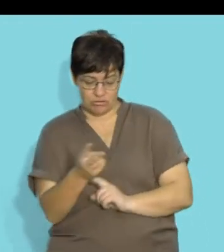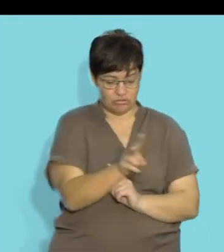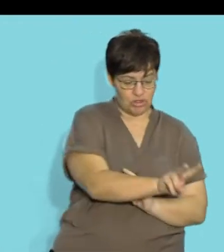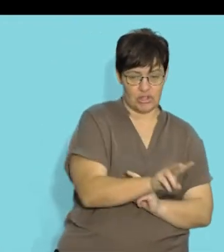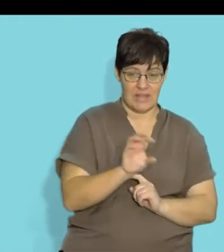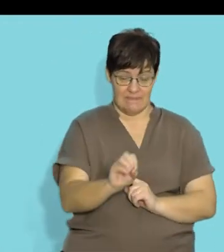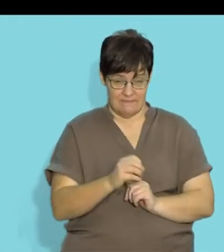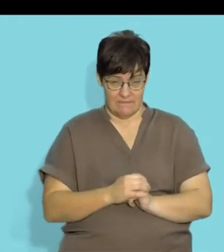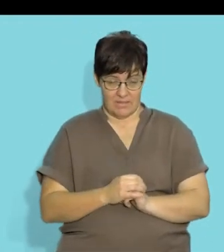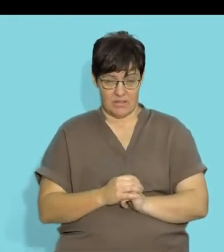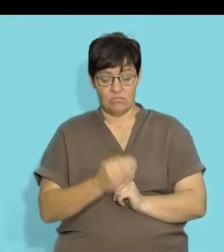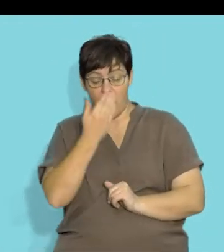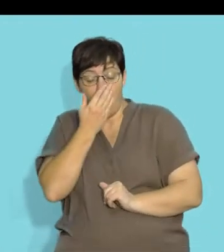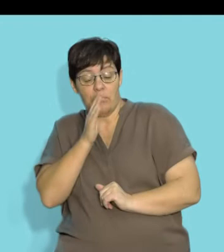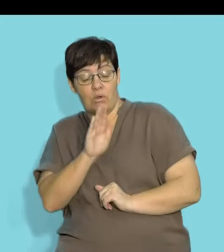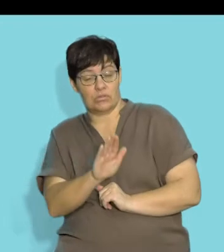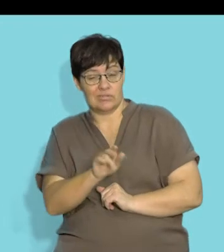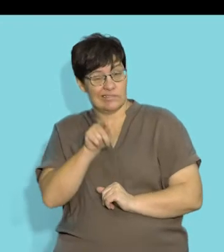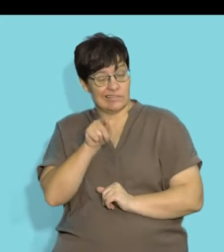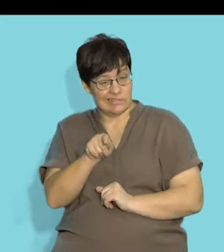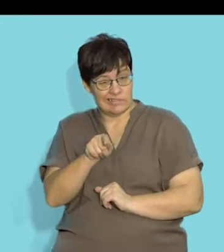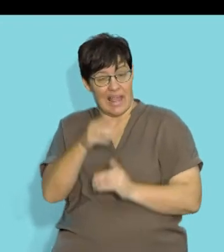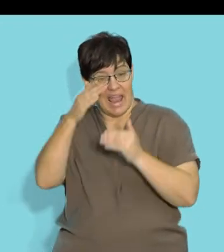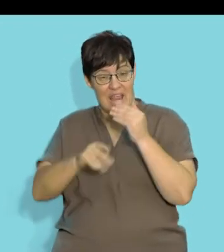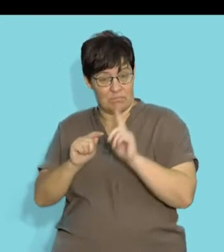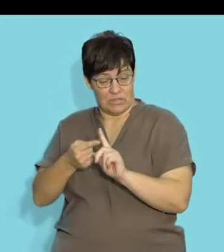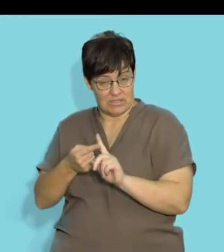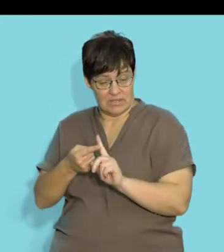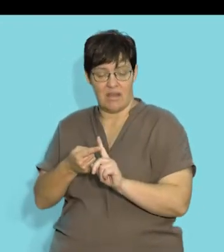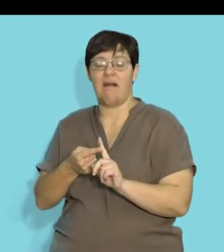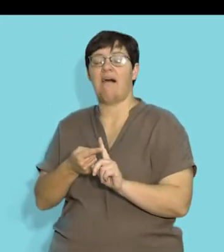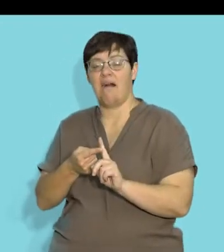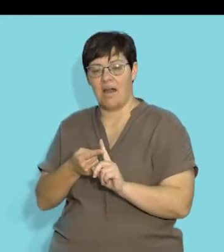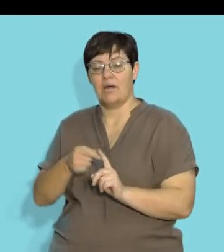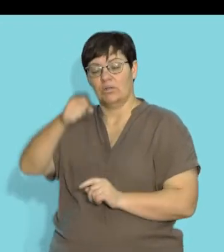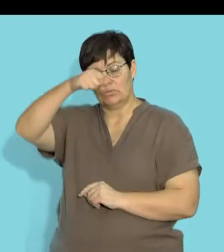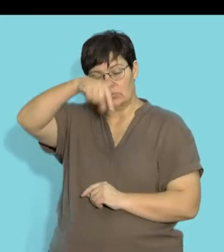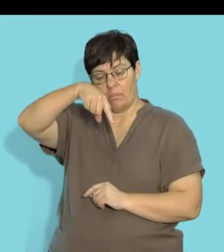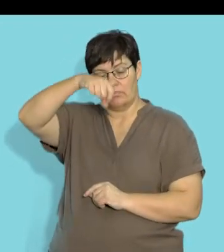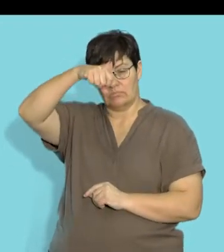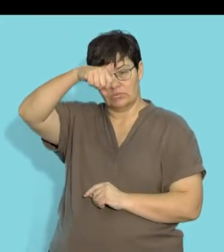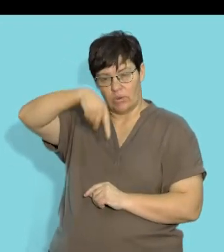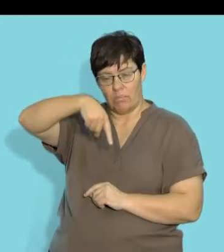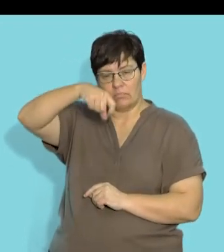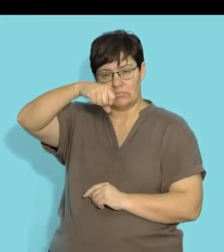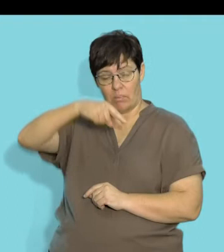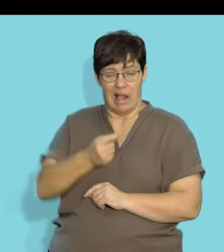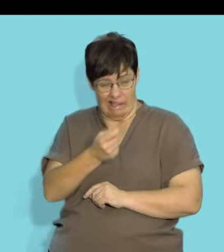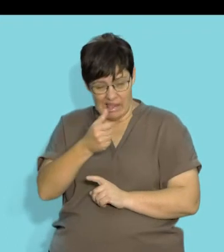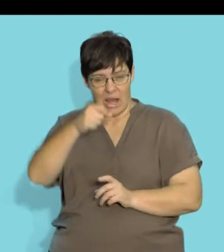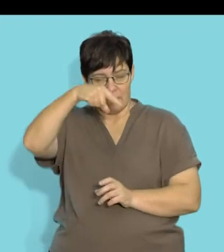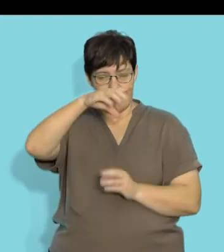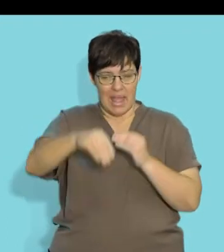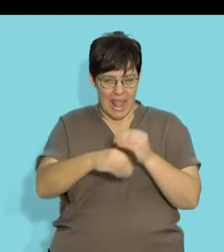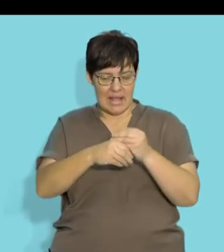mentioned that, right? So as we approach that, you know, endpoint, we need to release drop by drop, you know, just in